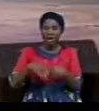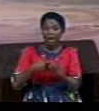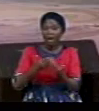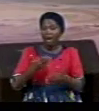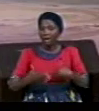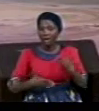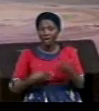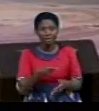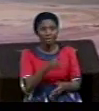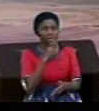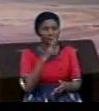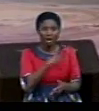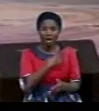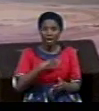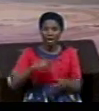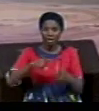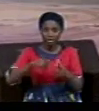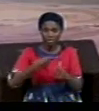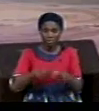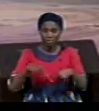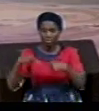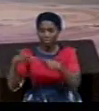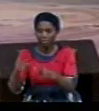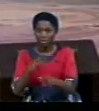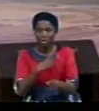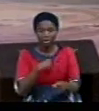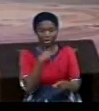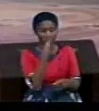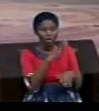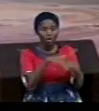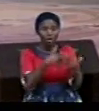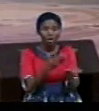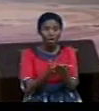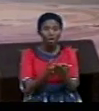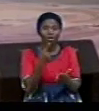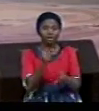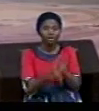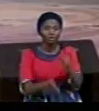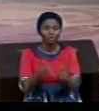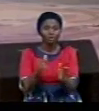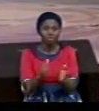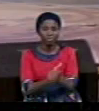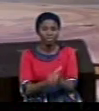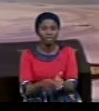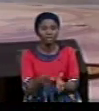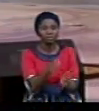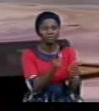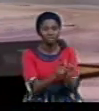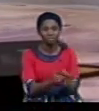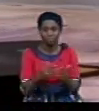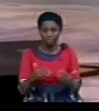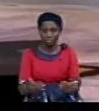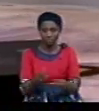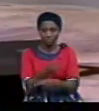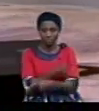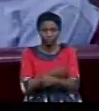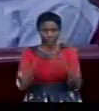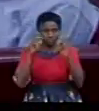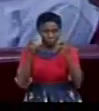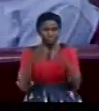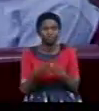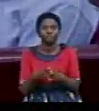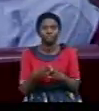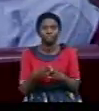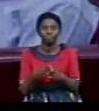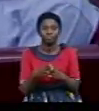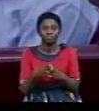they were and they left and they went and told all the people that they made today it was looking at the very